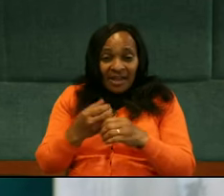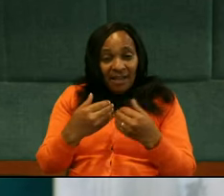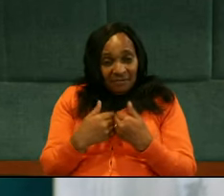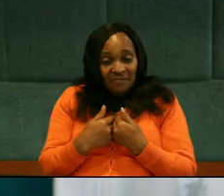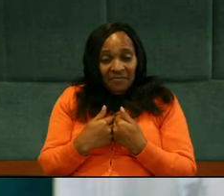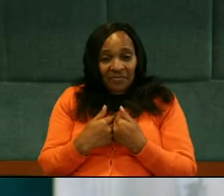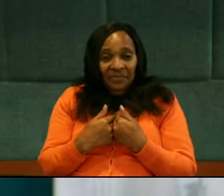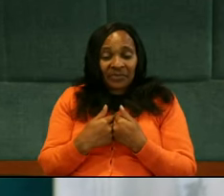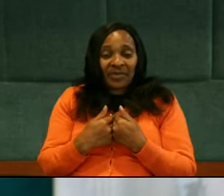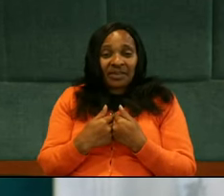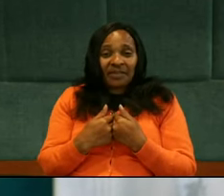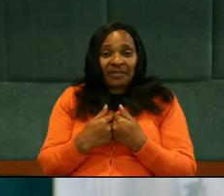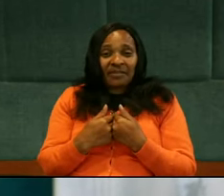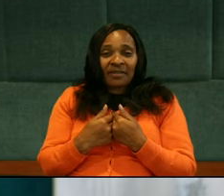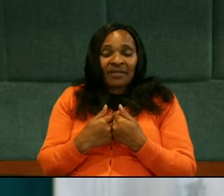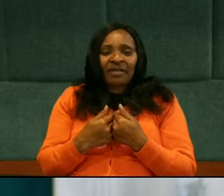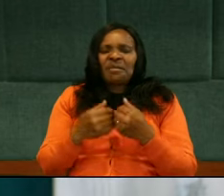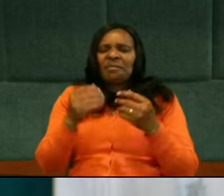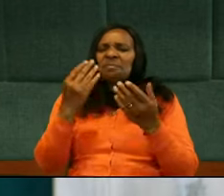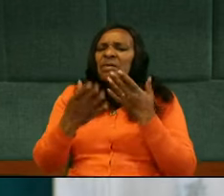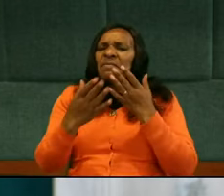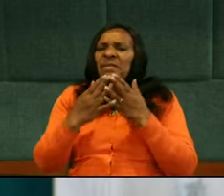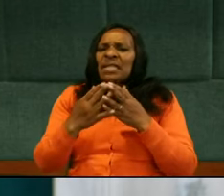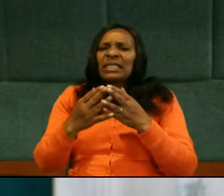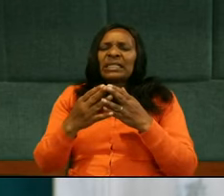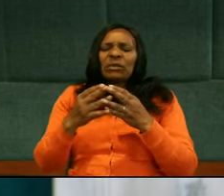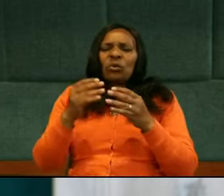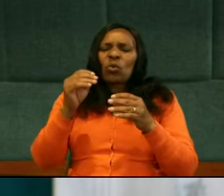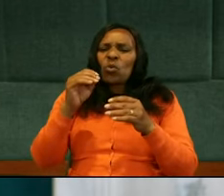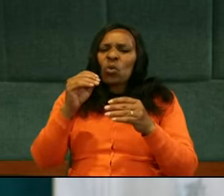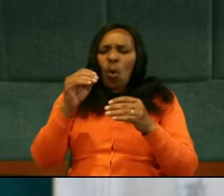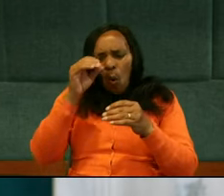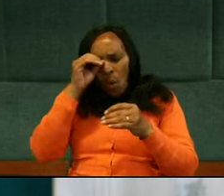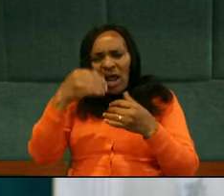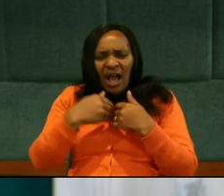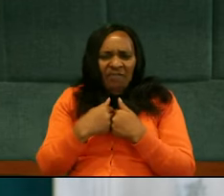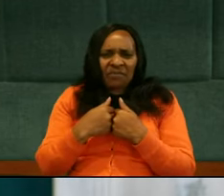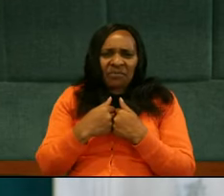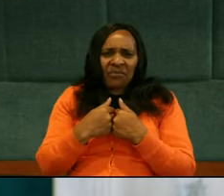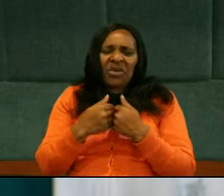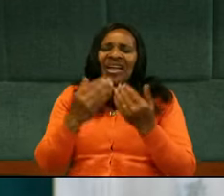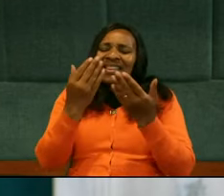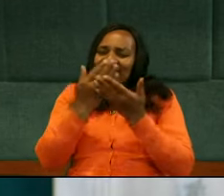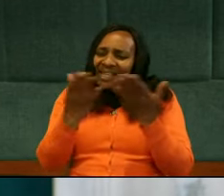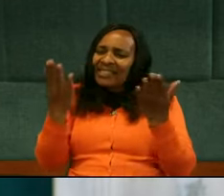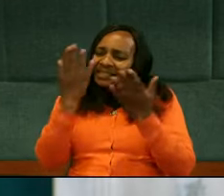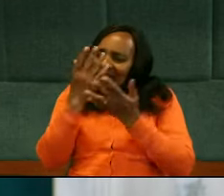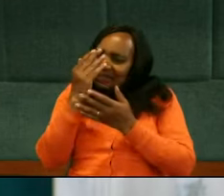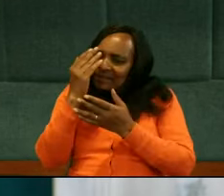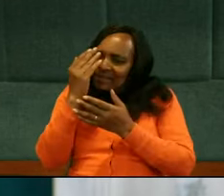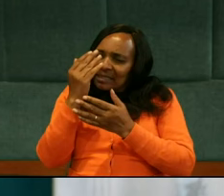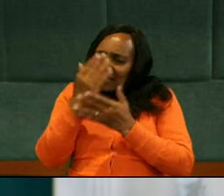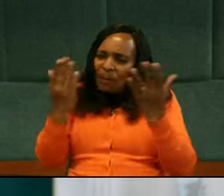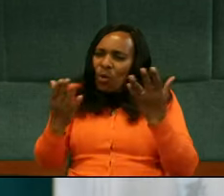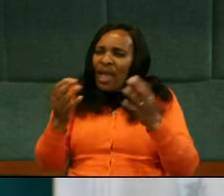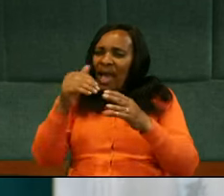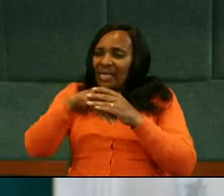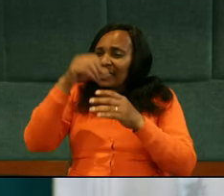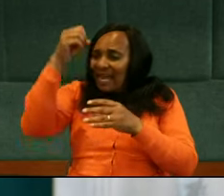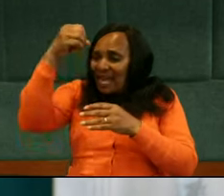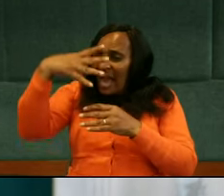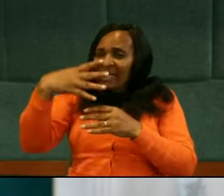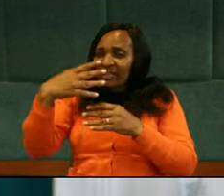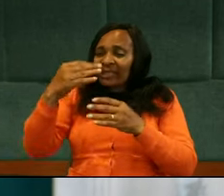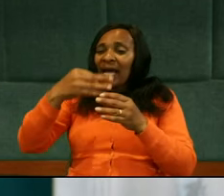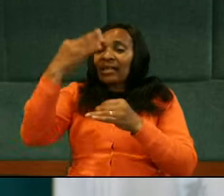though it seems like you're in a tunnel, there's surely a breakthrough. There's surely a dim light at the end of the